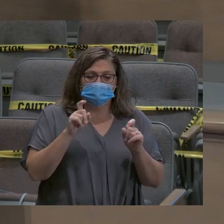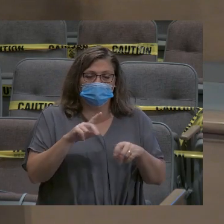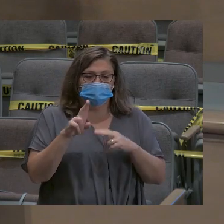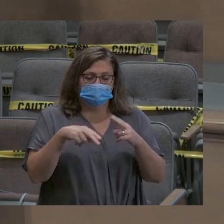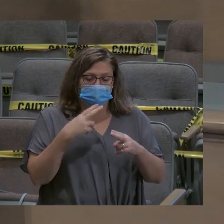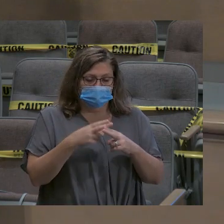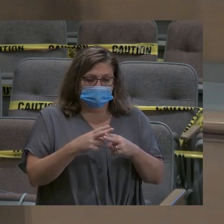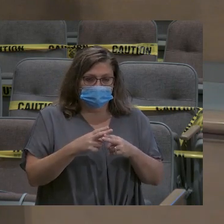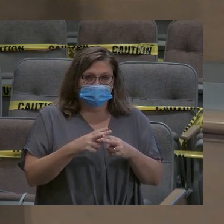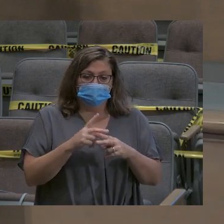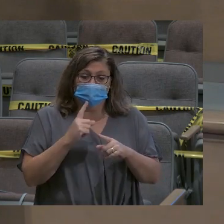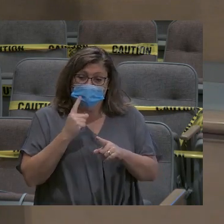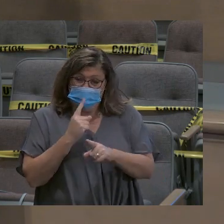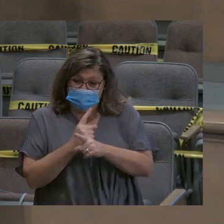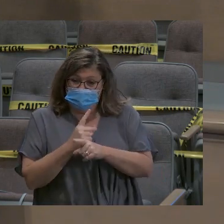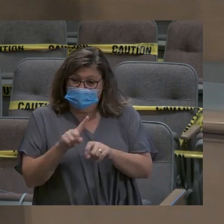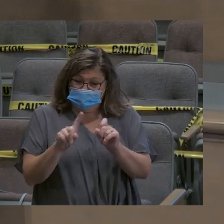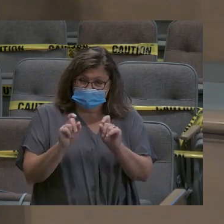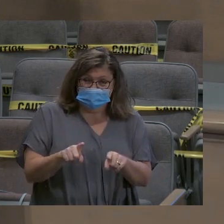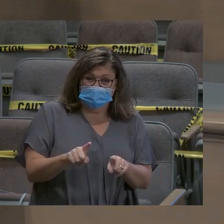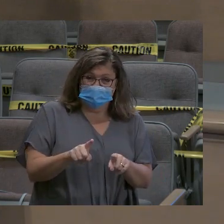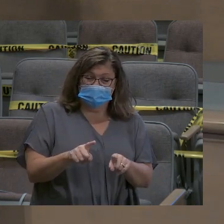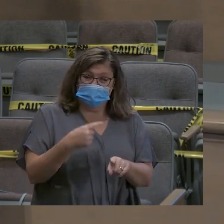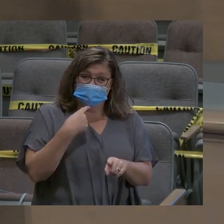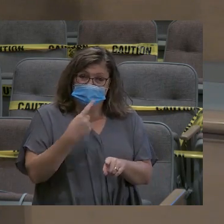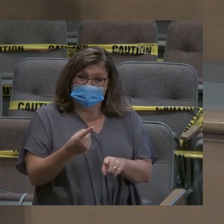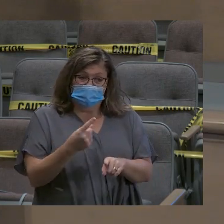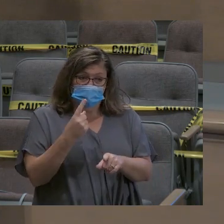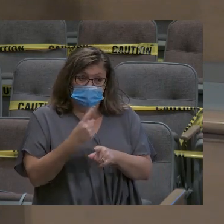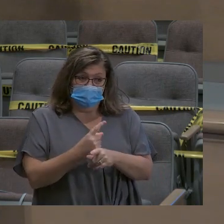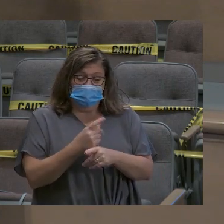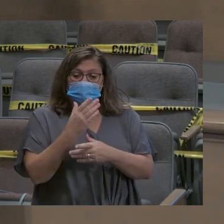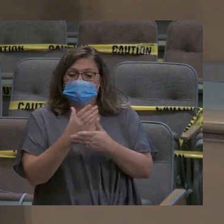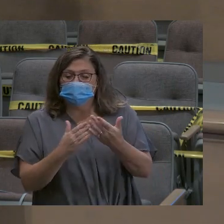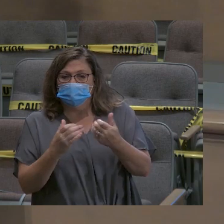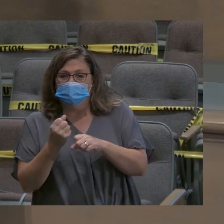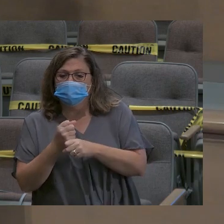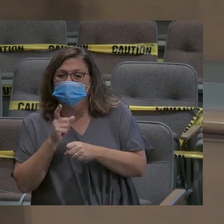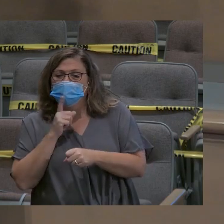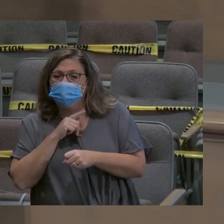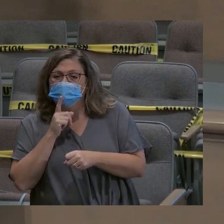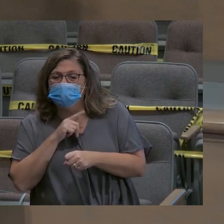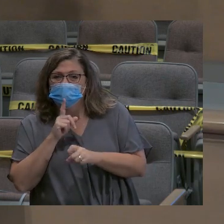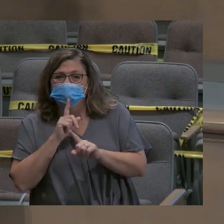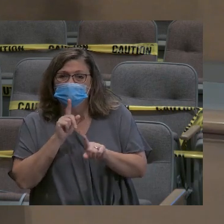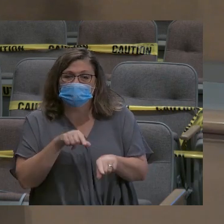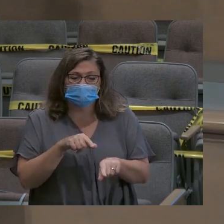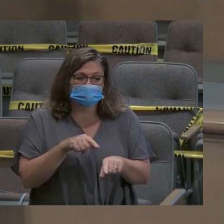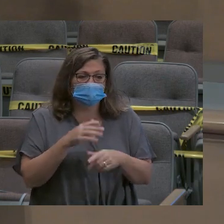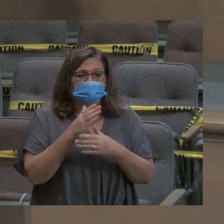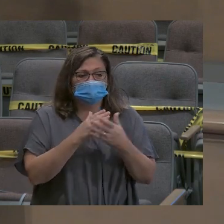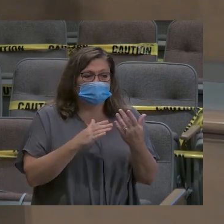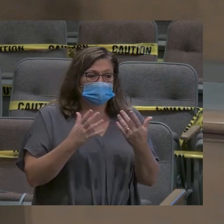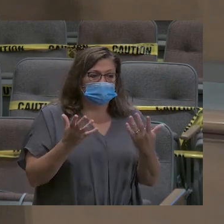the accuracy of COVID-19 tests. Some people getting false positives or false negatives.